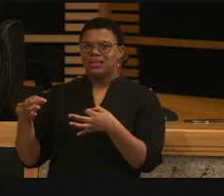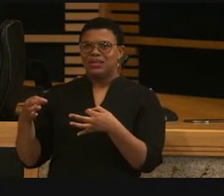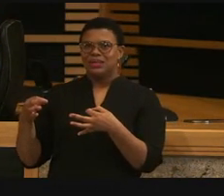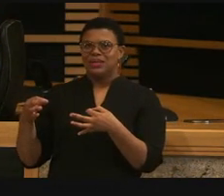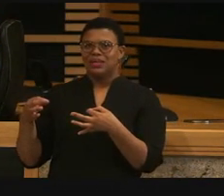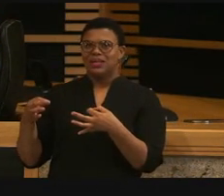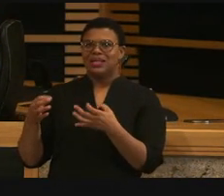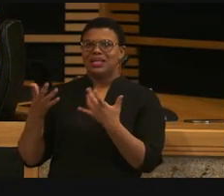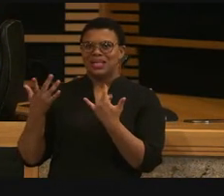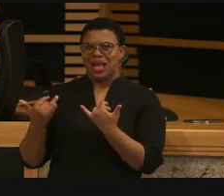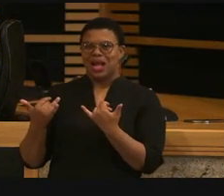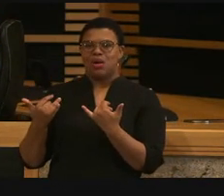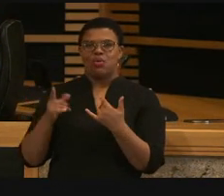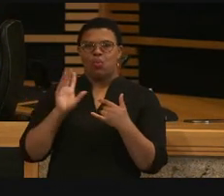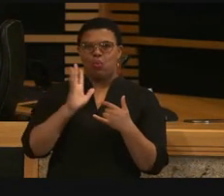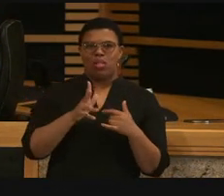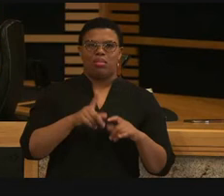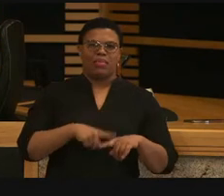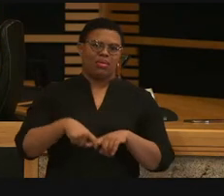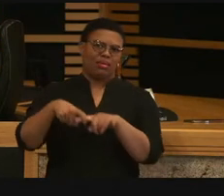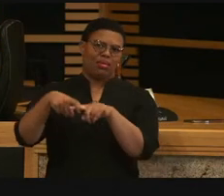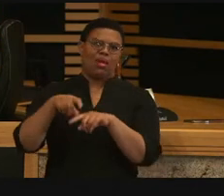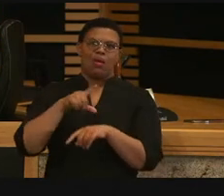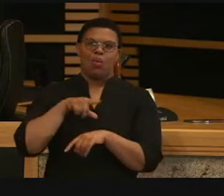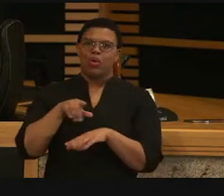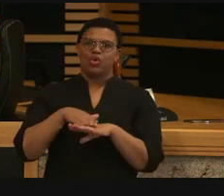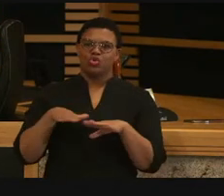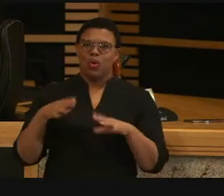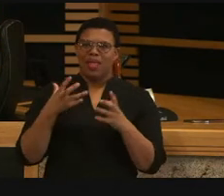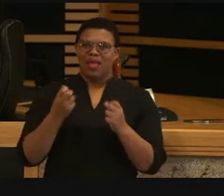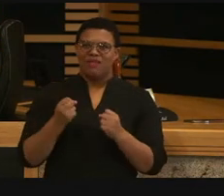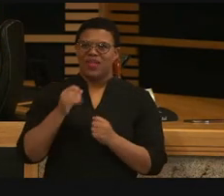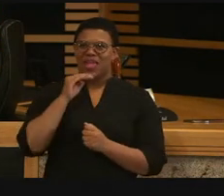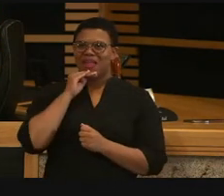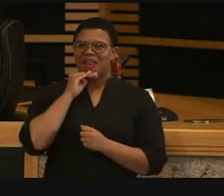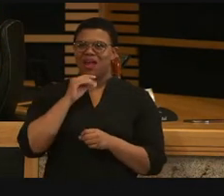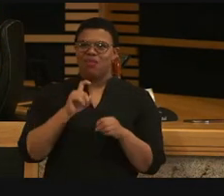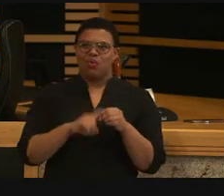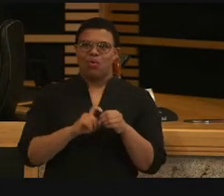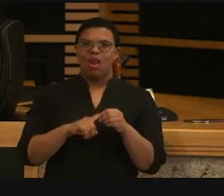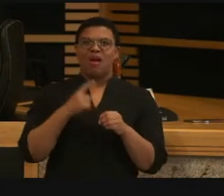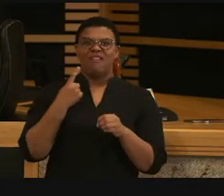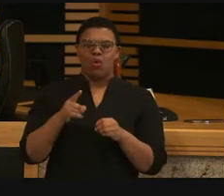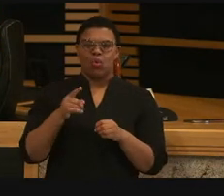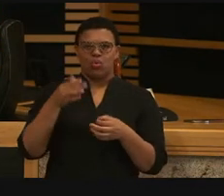going to be deferred because we don't make sufficient quorum for decision.